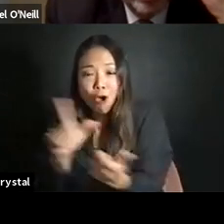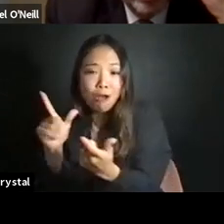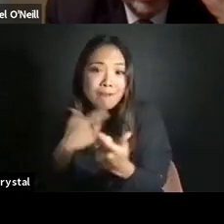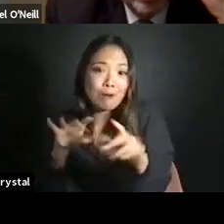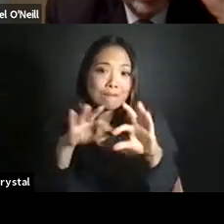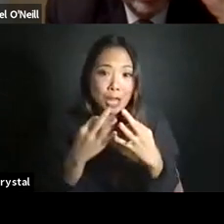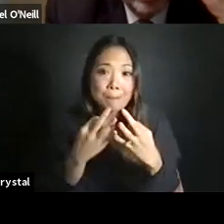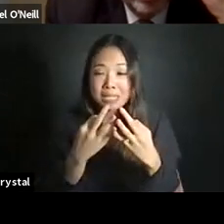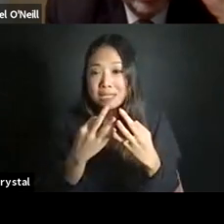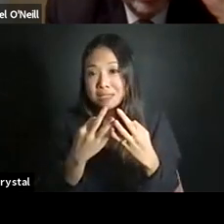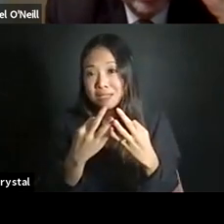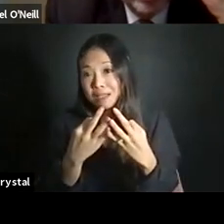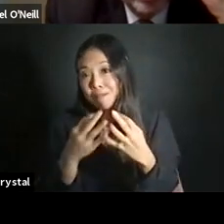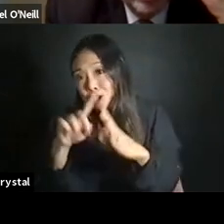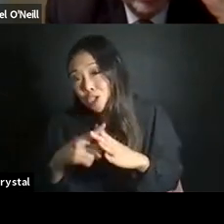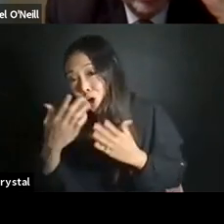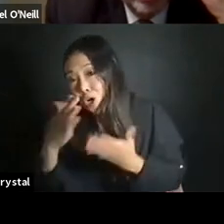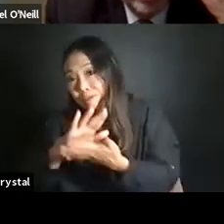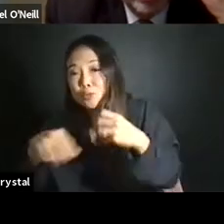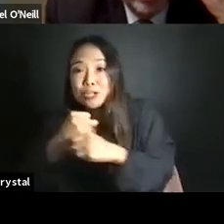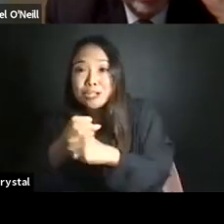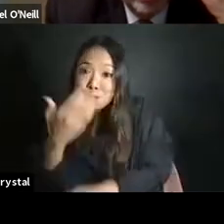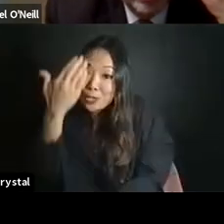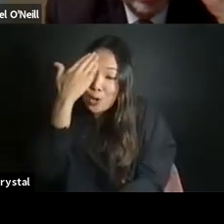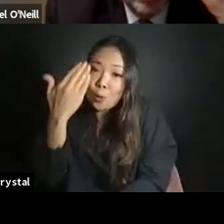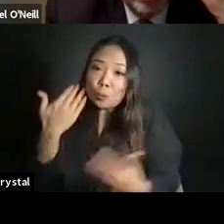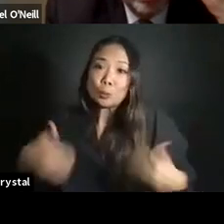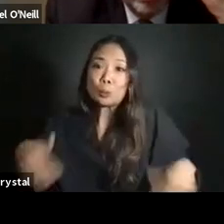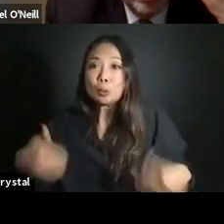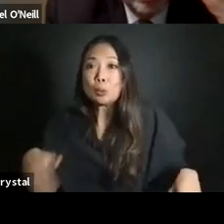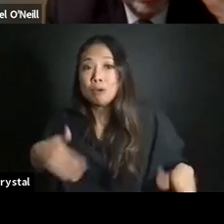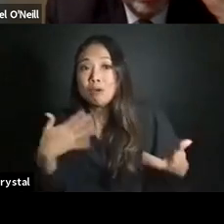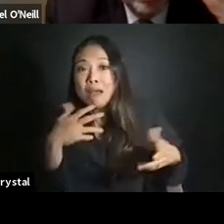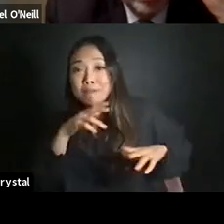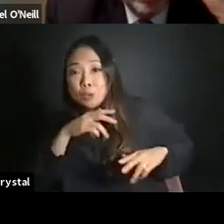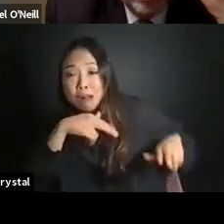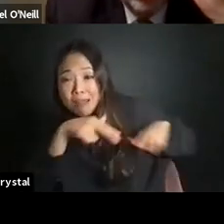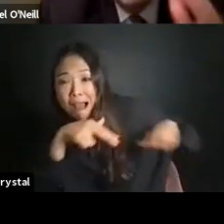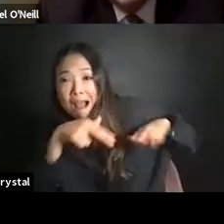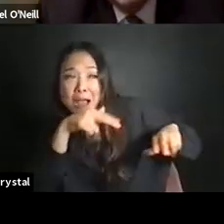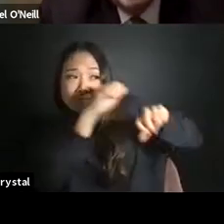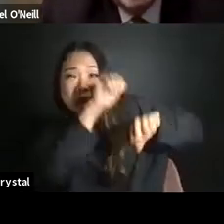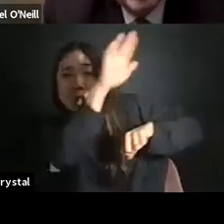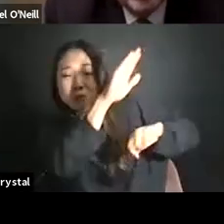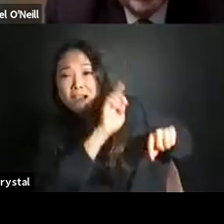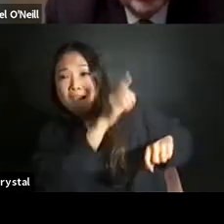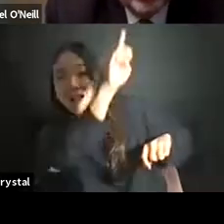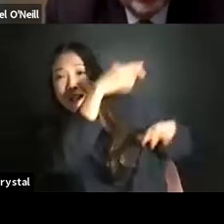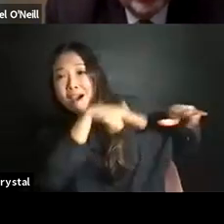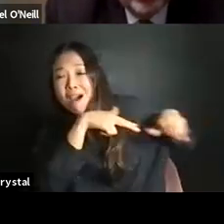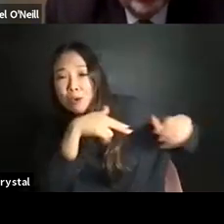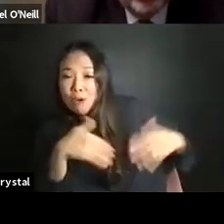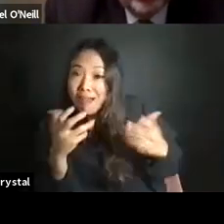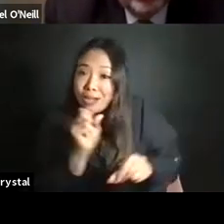because we know we've got a large mountain decline in terms of getting from where we were with the pandemic and the